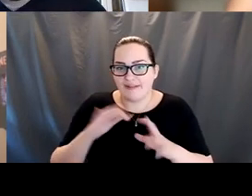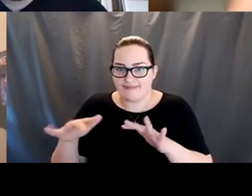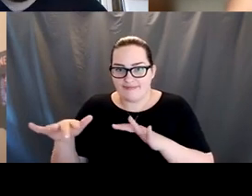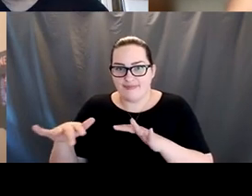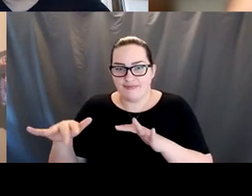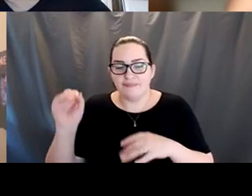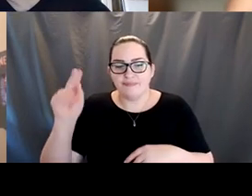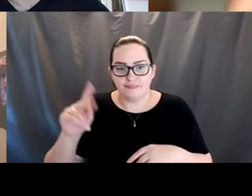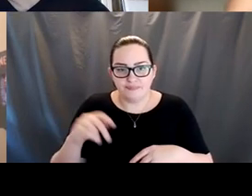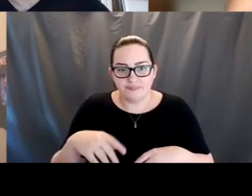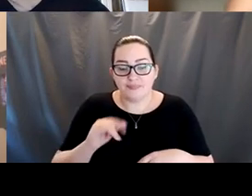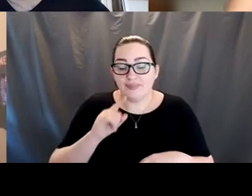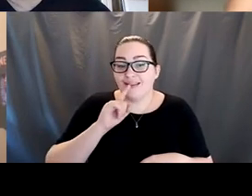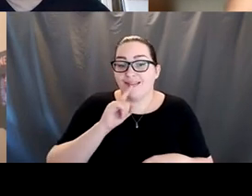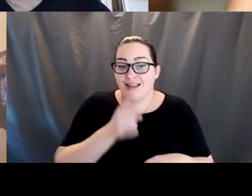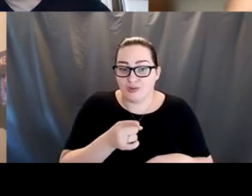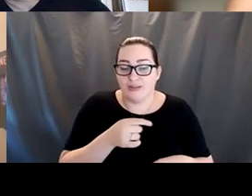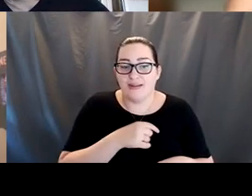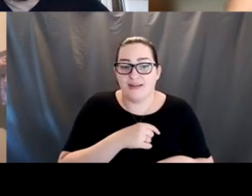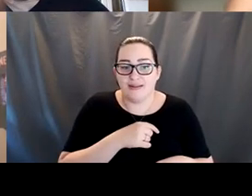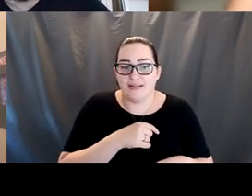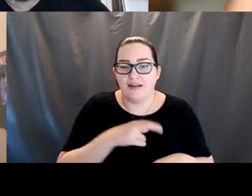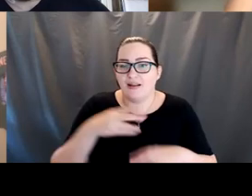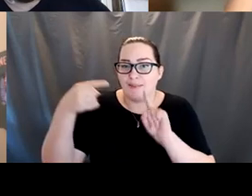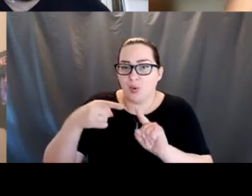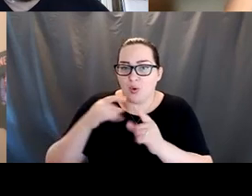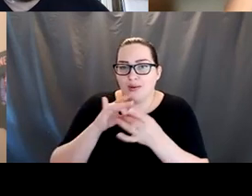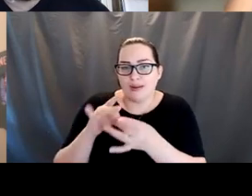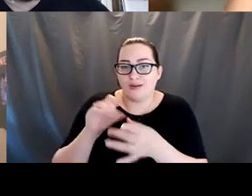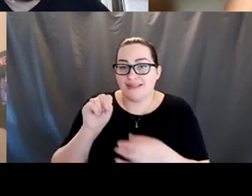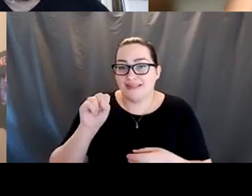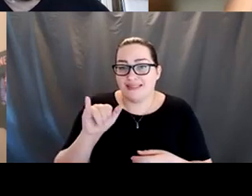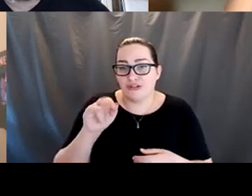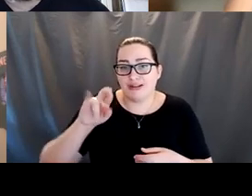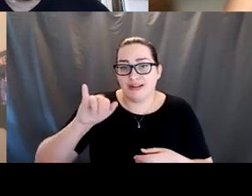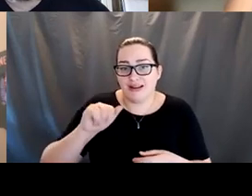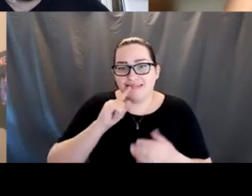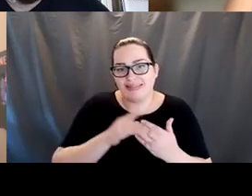news." I was like, okay, I am fake news, cool.